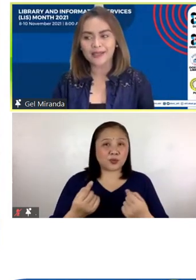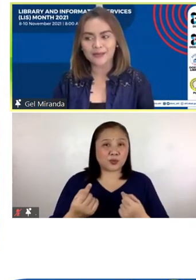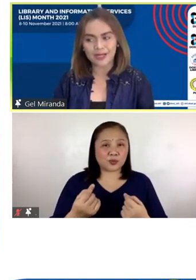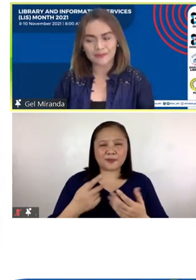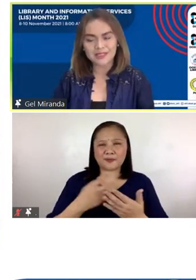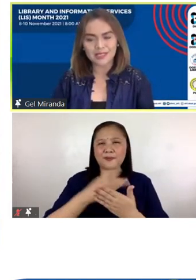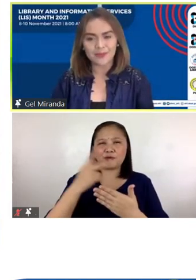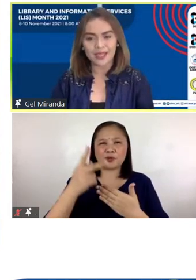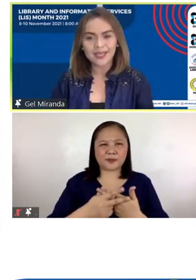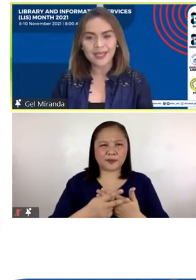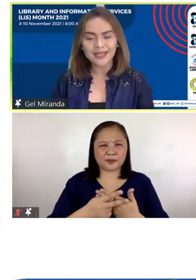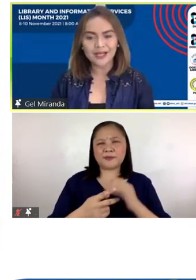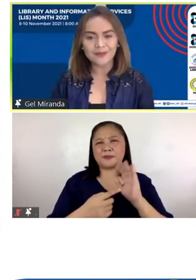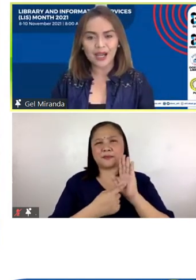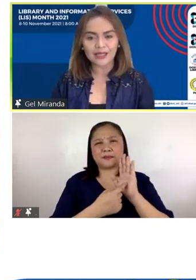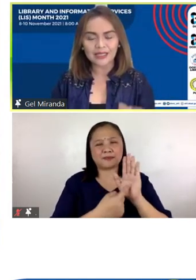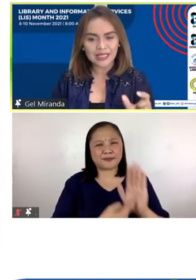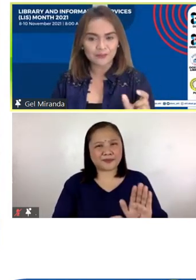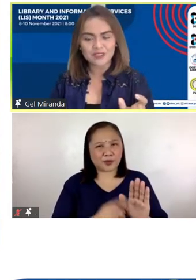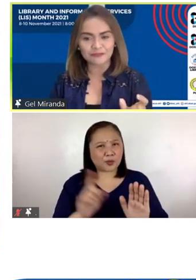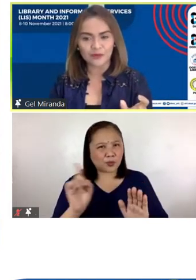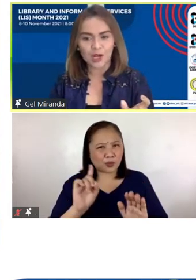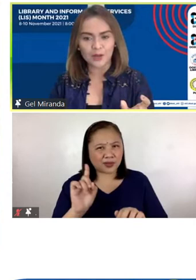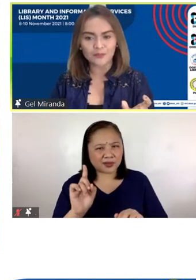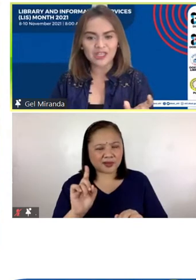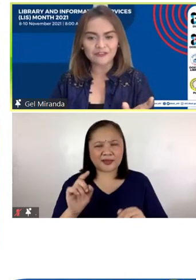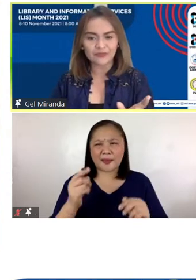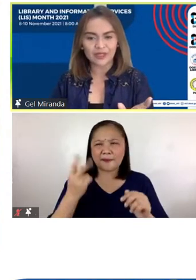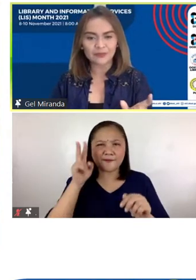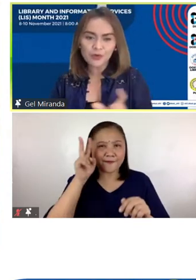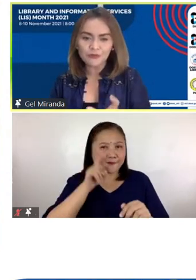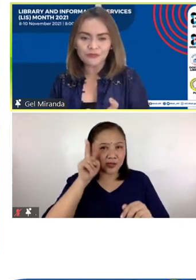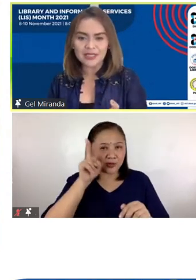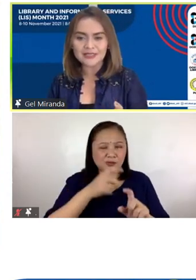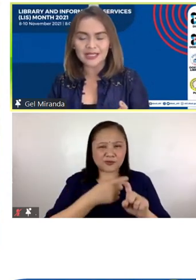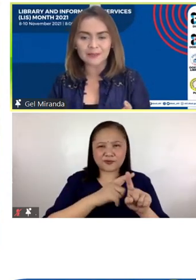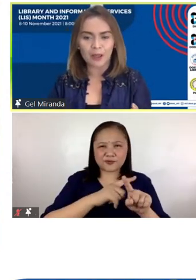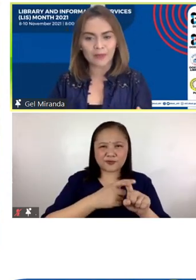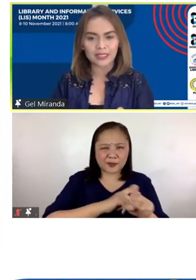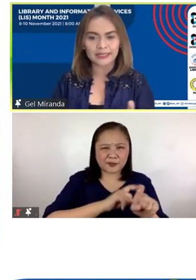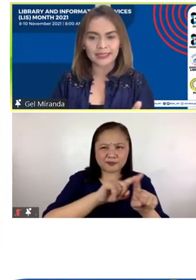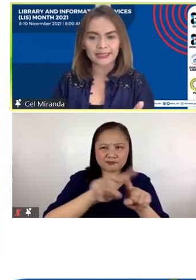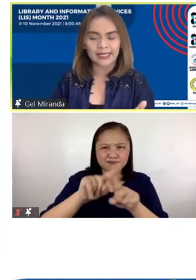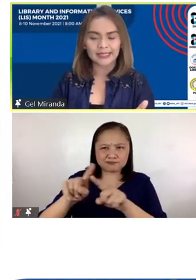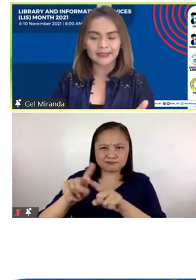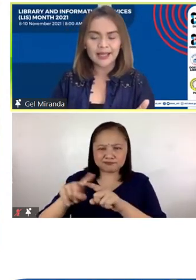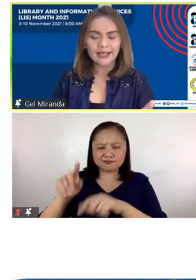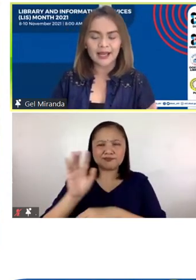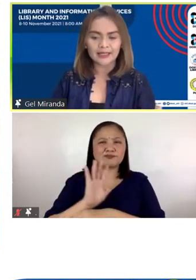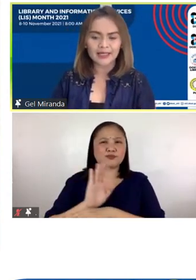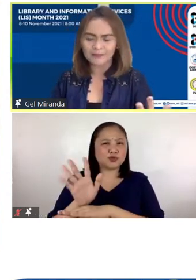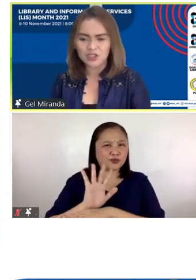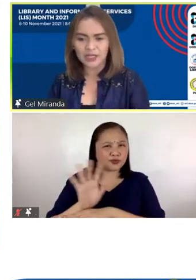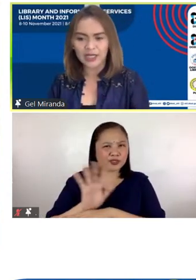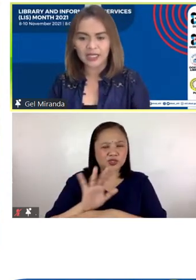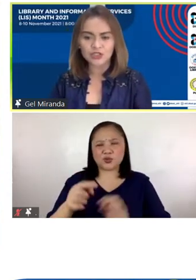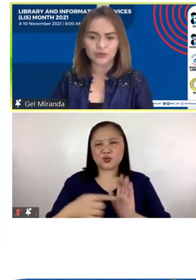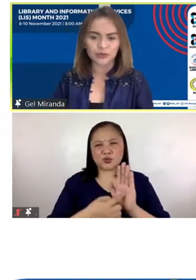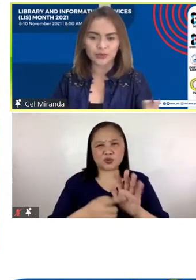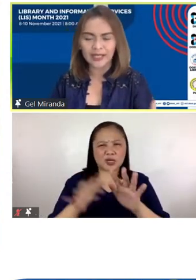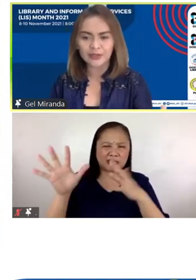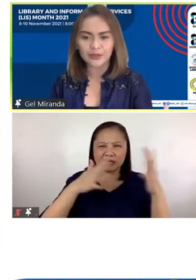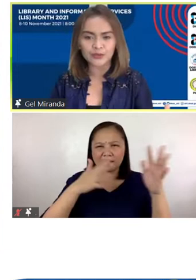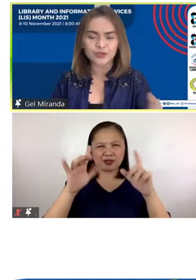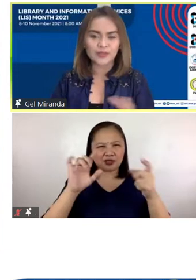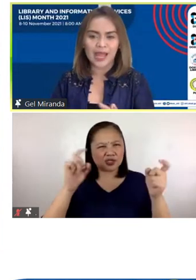programa ay nagpalabas kami ng mga clips from different movies na nagpapakita ng climate change